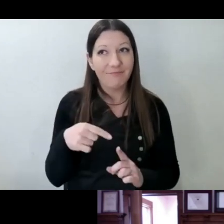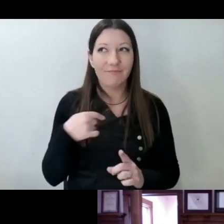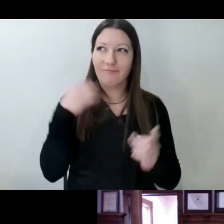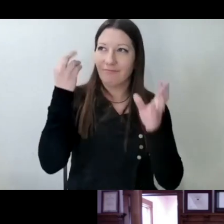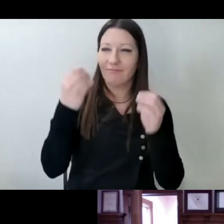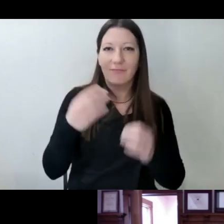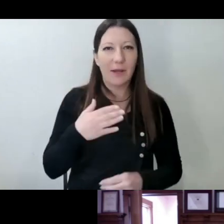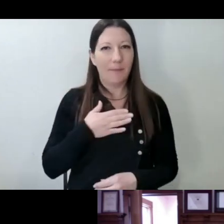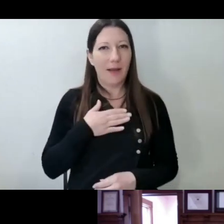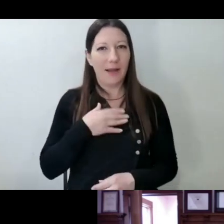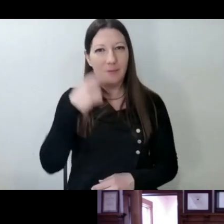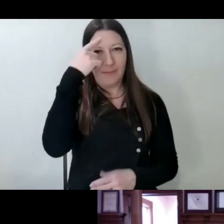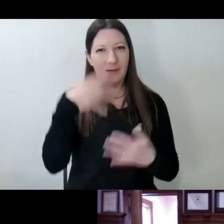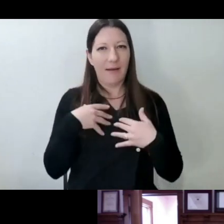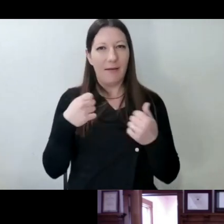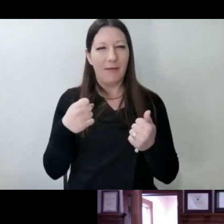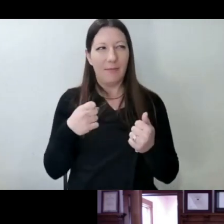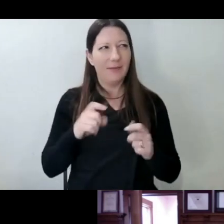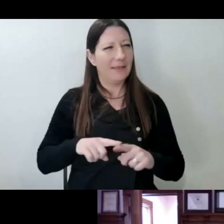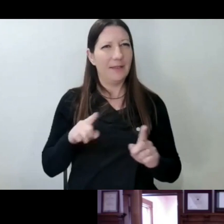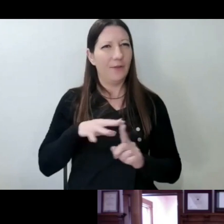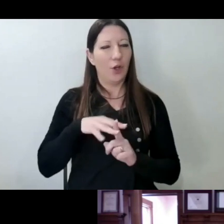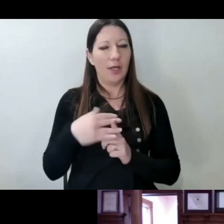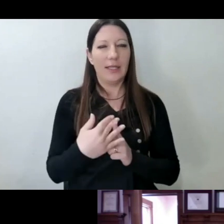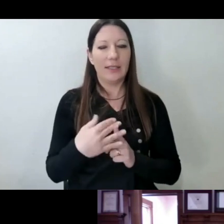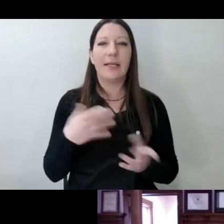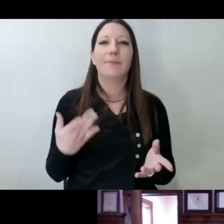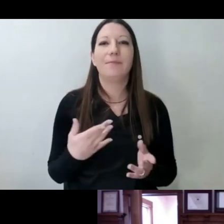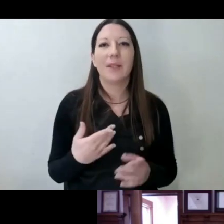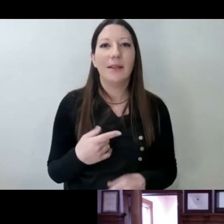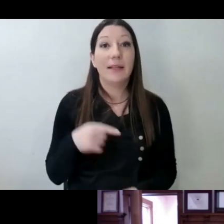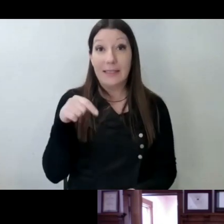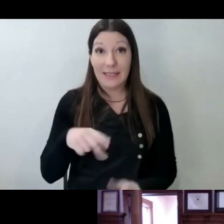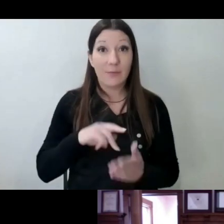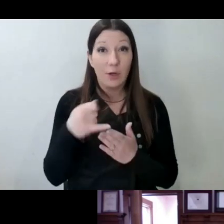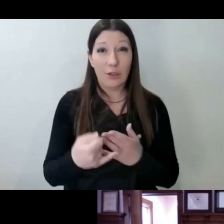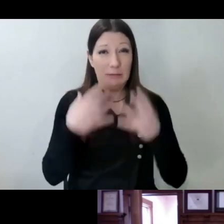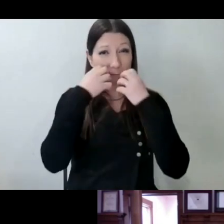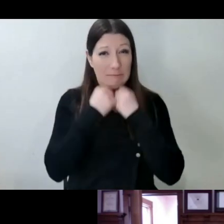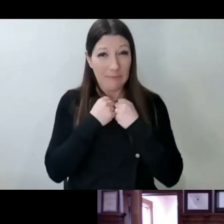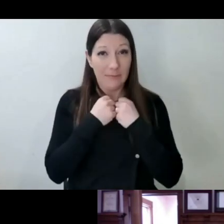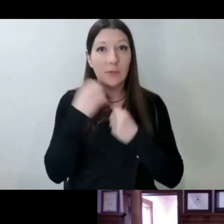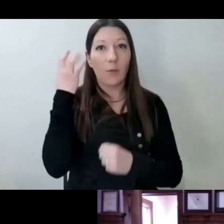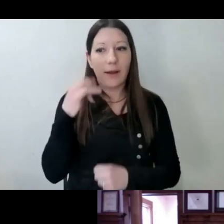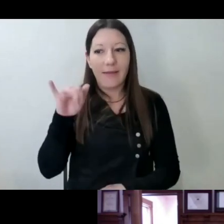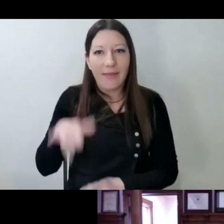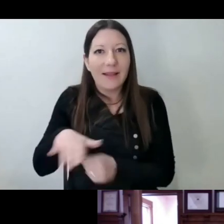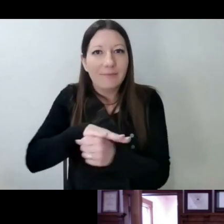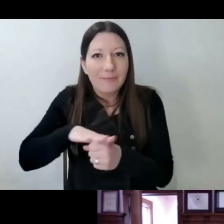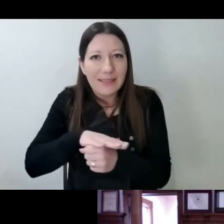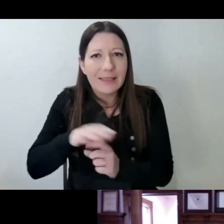different context. So thinking like one of the reasons this project is so important to me is because the place is so important to me.